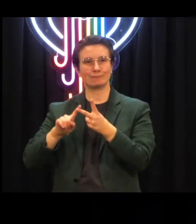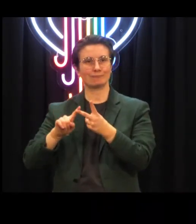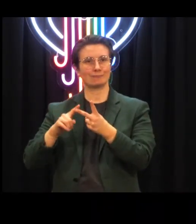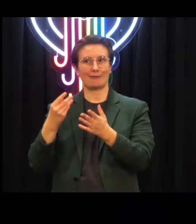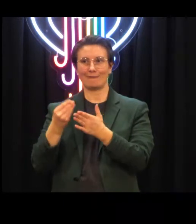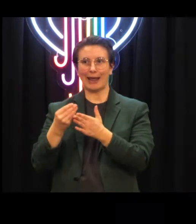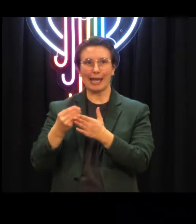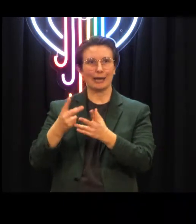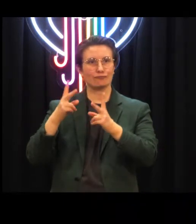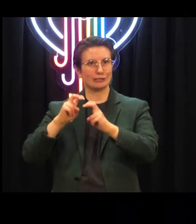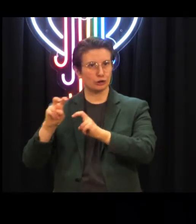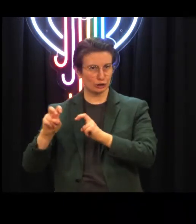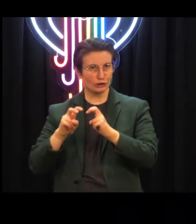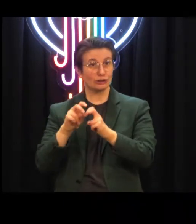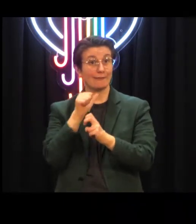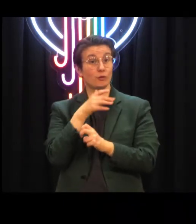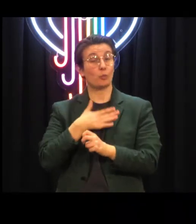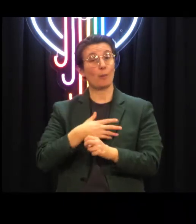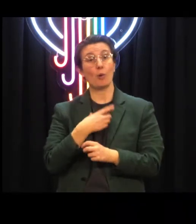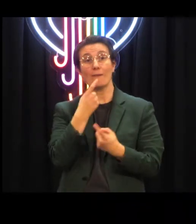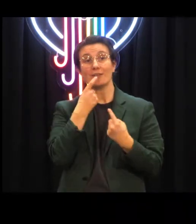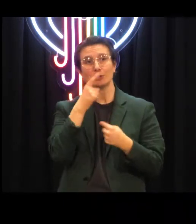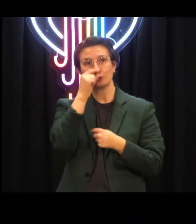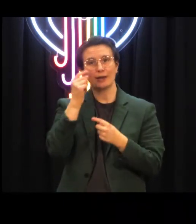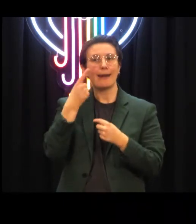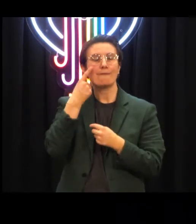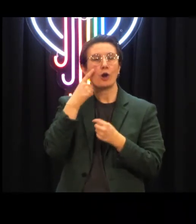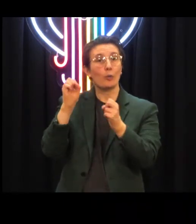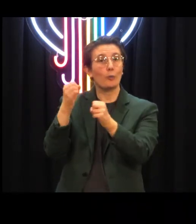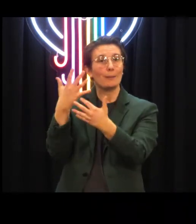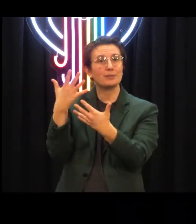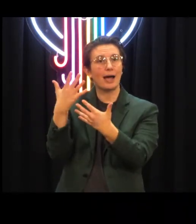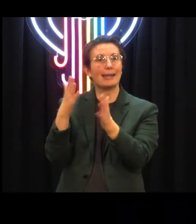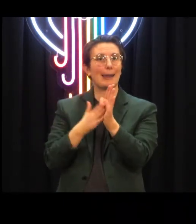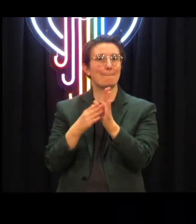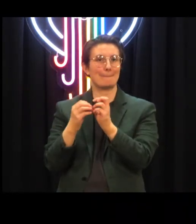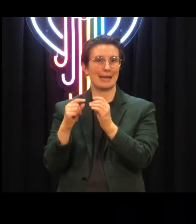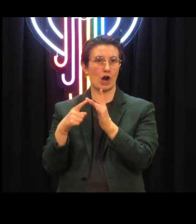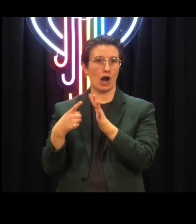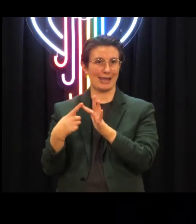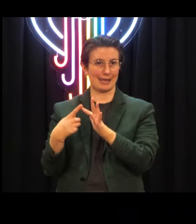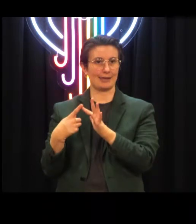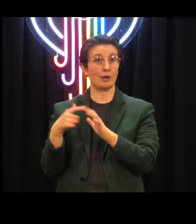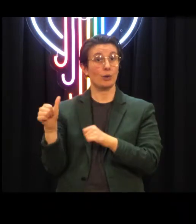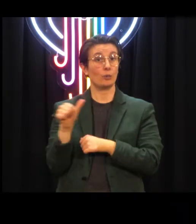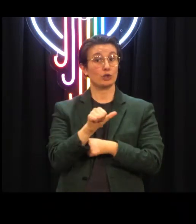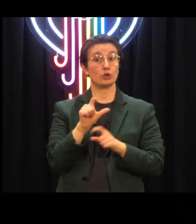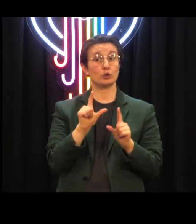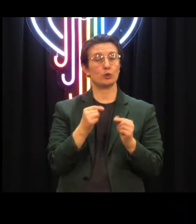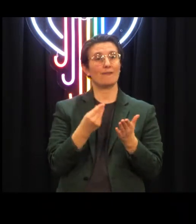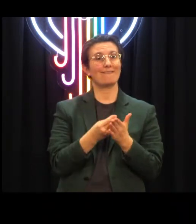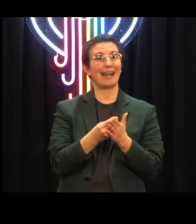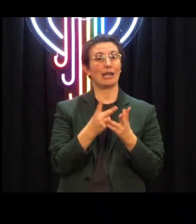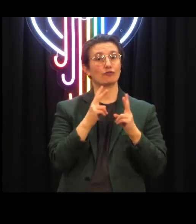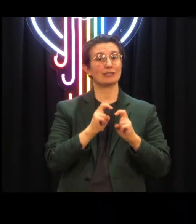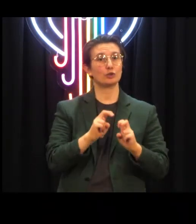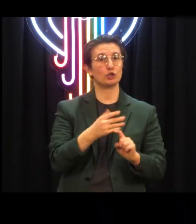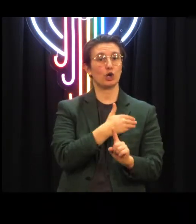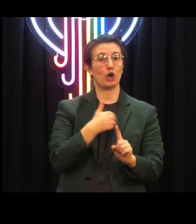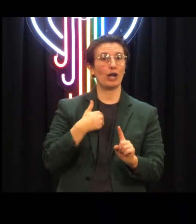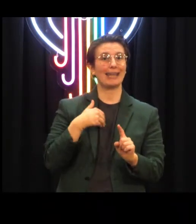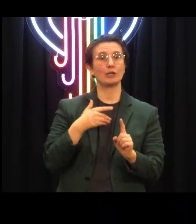Ministry of Business, Innovation and Employment's website. We expect to start funding research early to mid next year. Thank you.